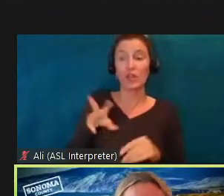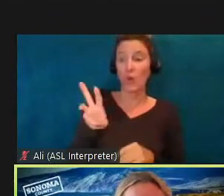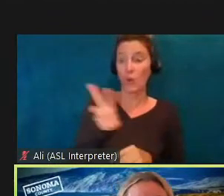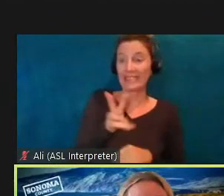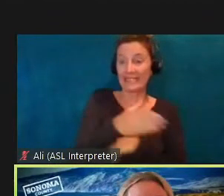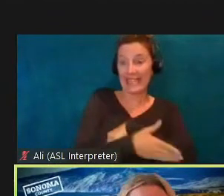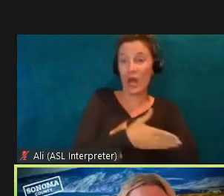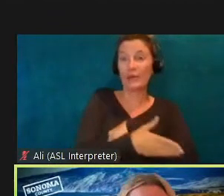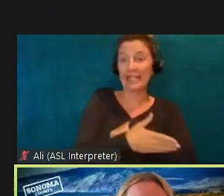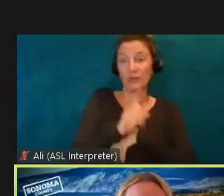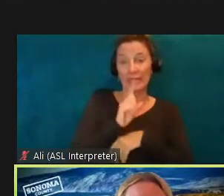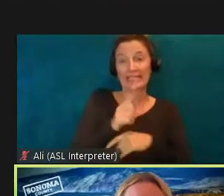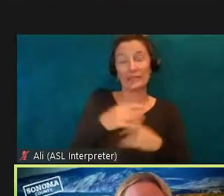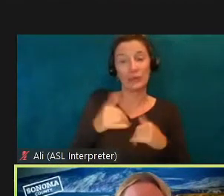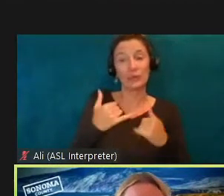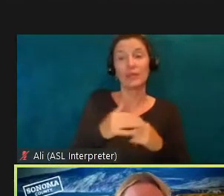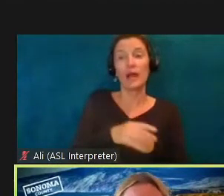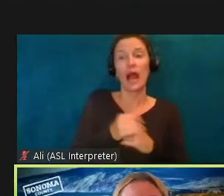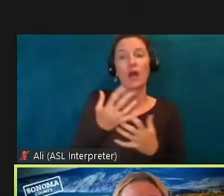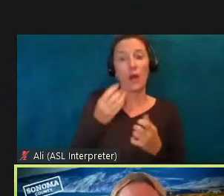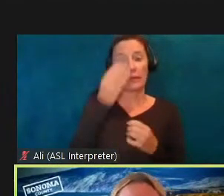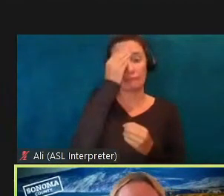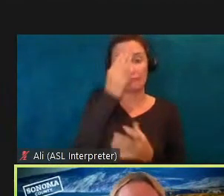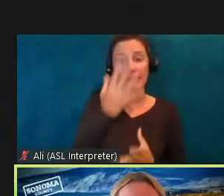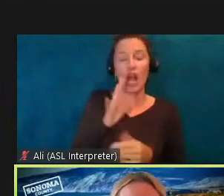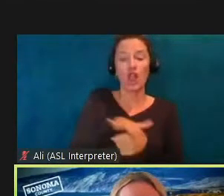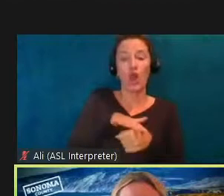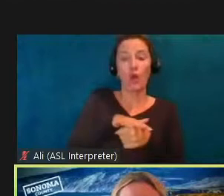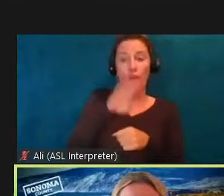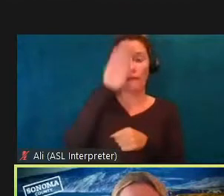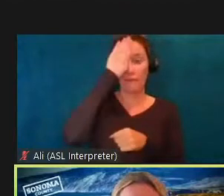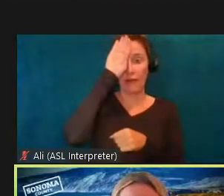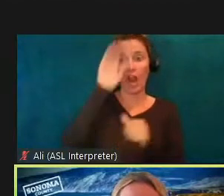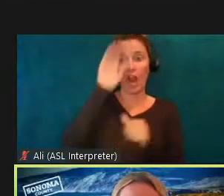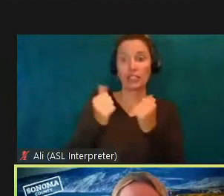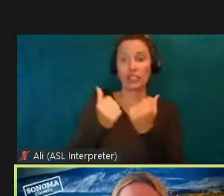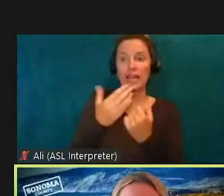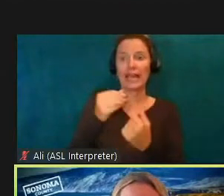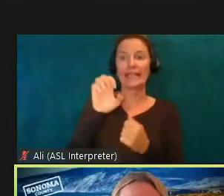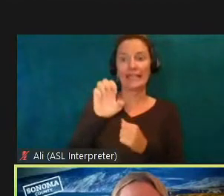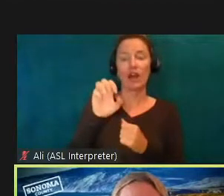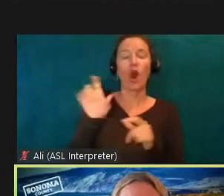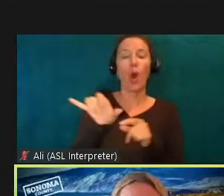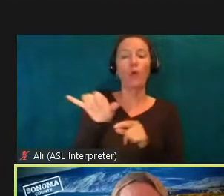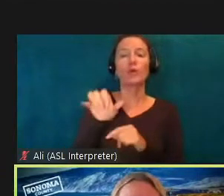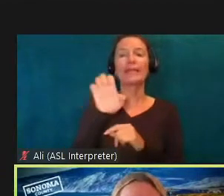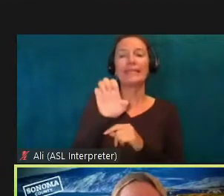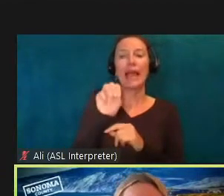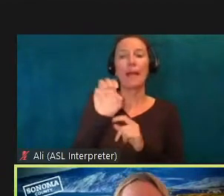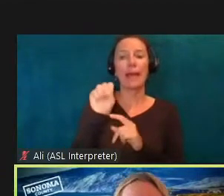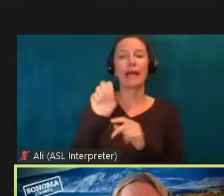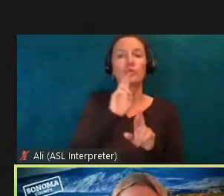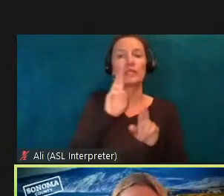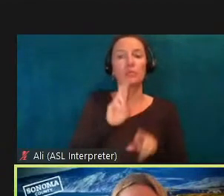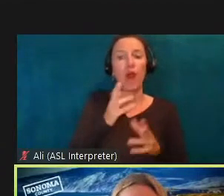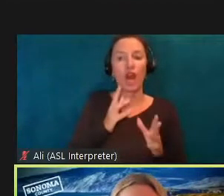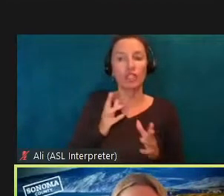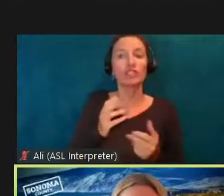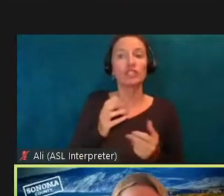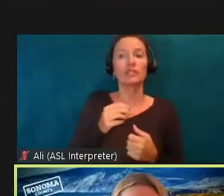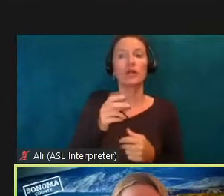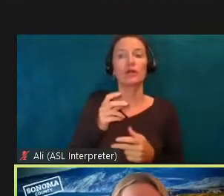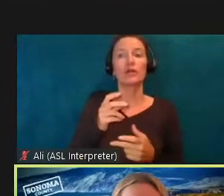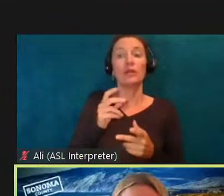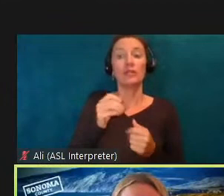And I would also like to acknowledge that a lot of our local fire agencies are actually also our EMS responders. So calls, responding to